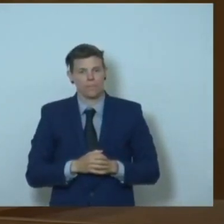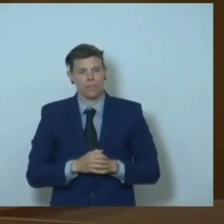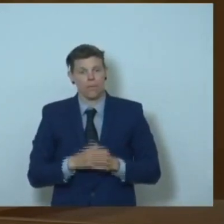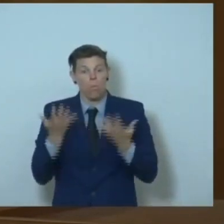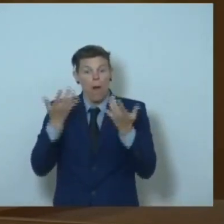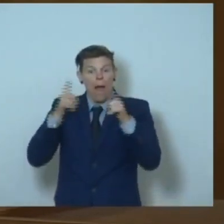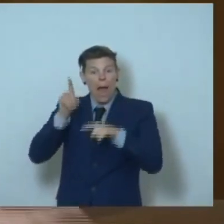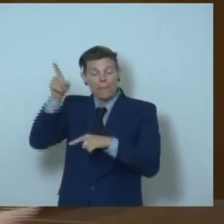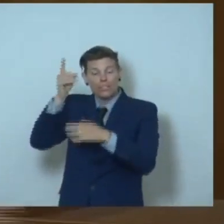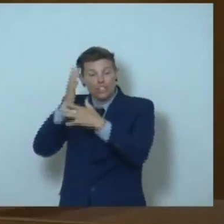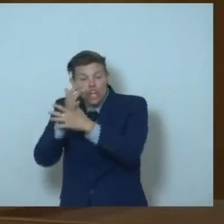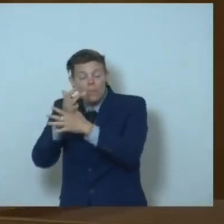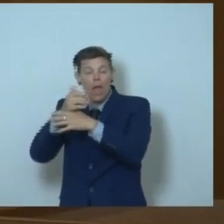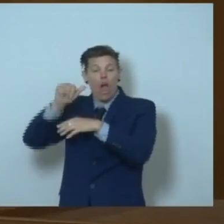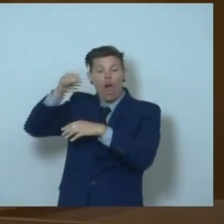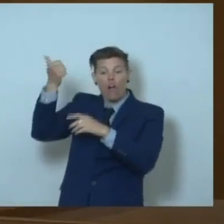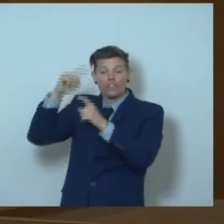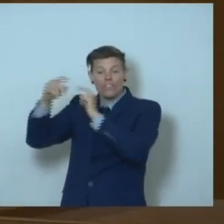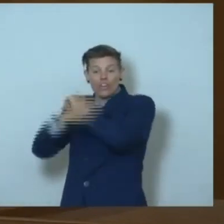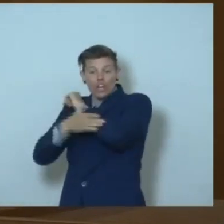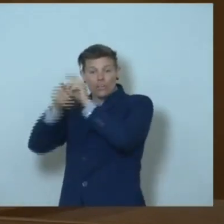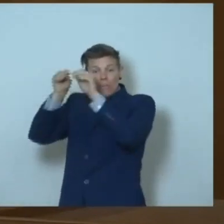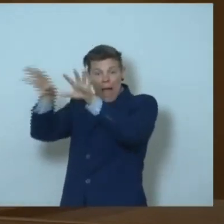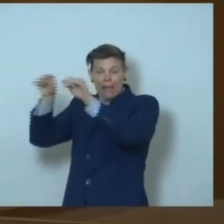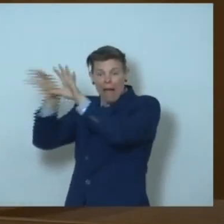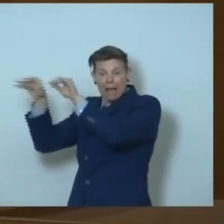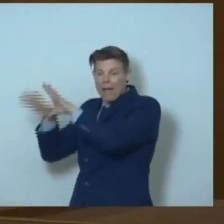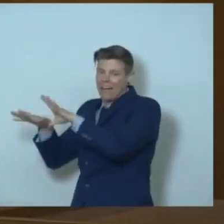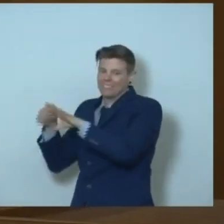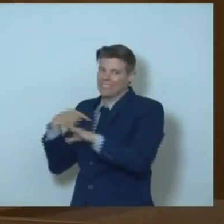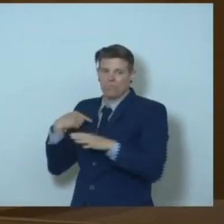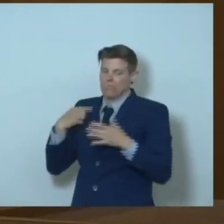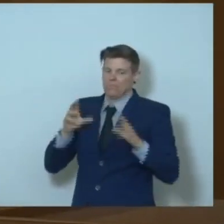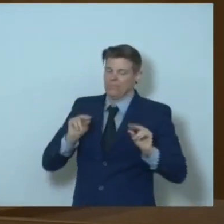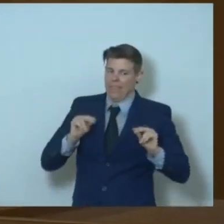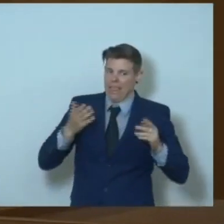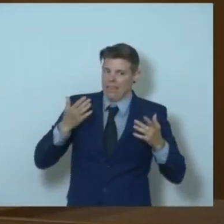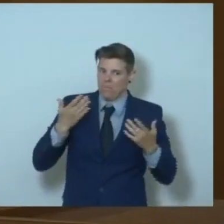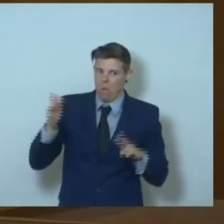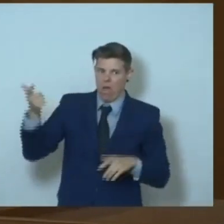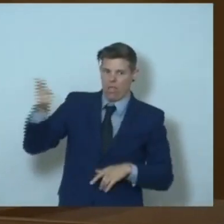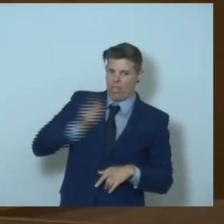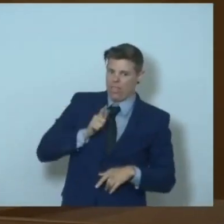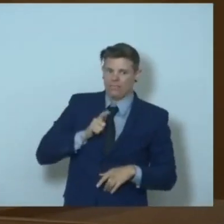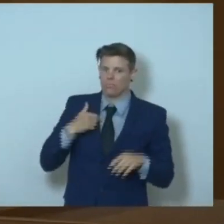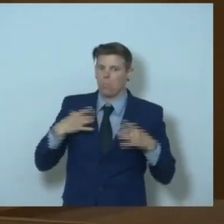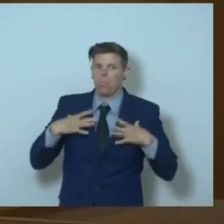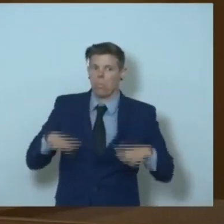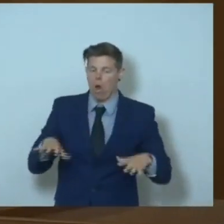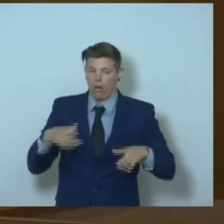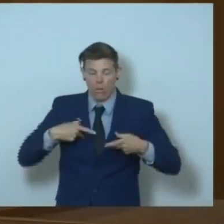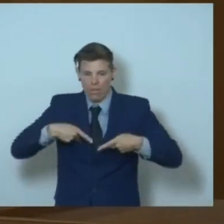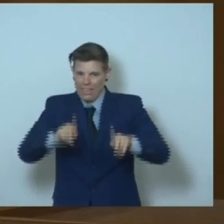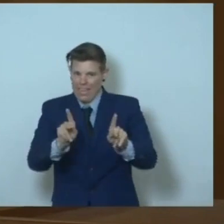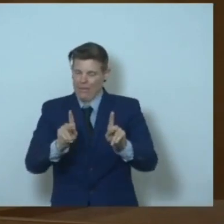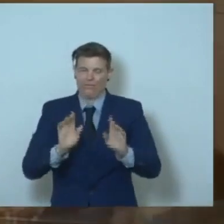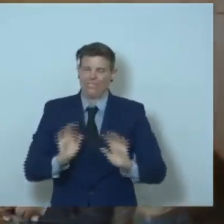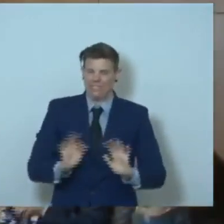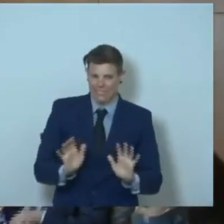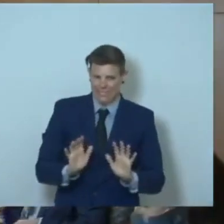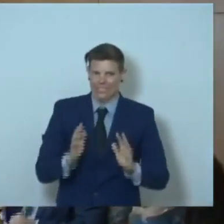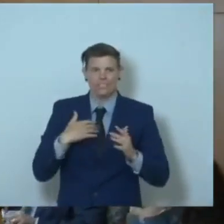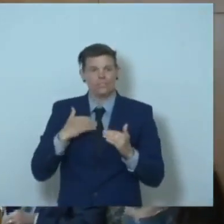I think if we do open mass gatherings too widely and too soon, we most clearly will. Thank you.